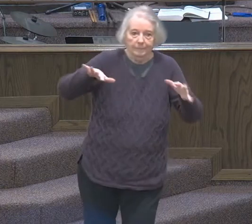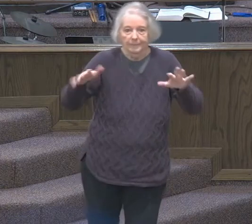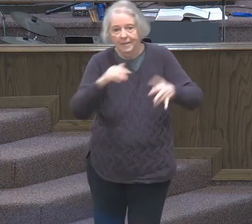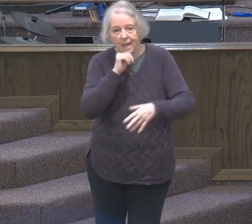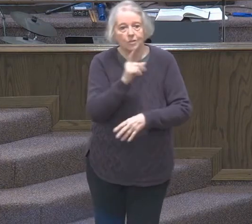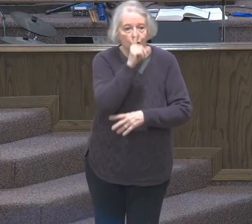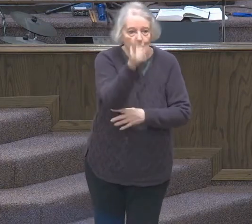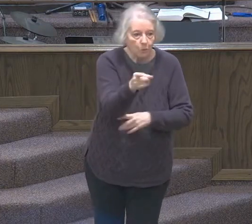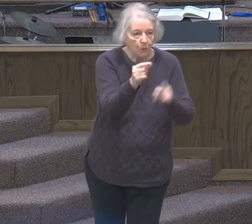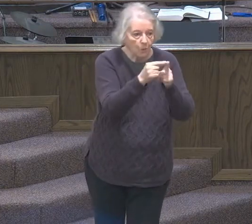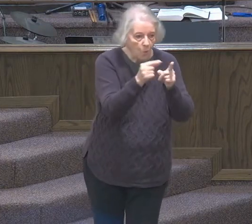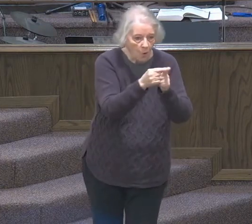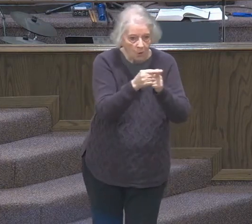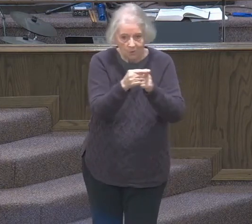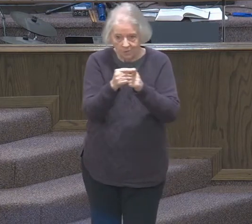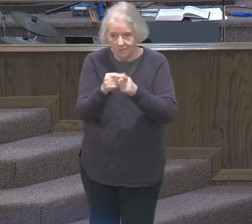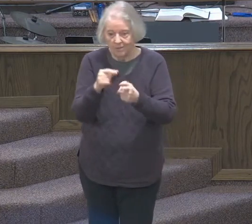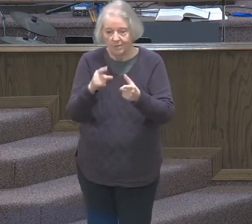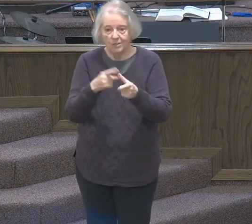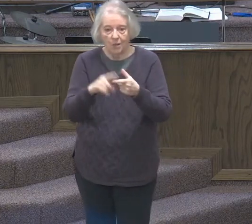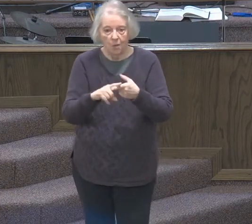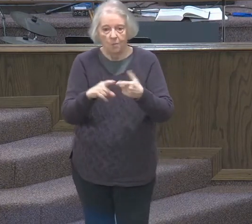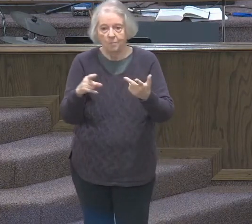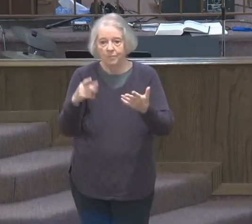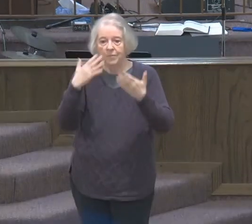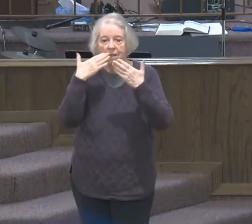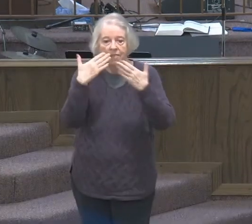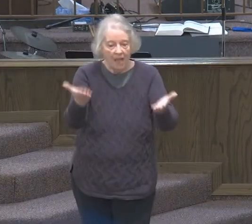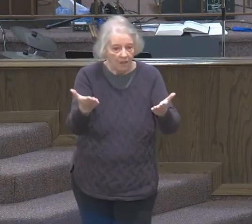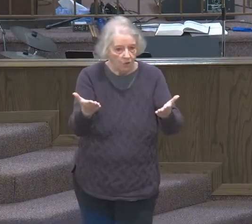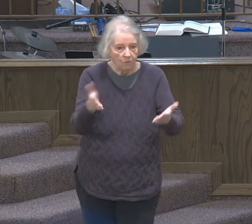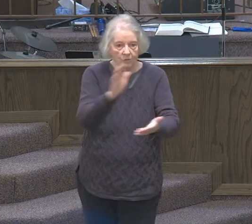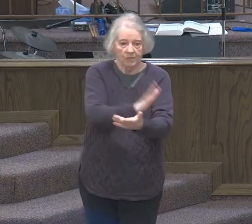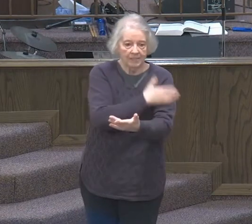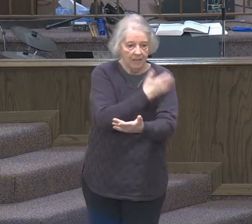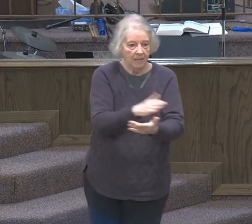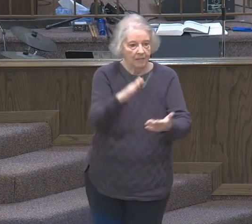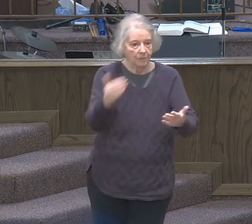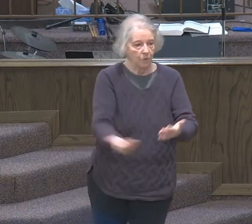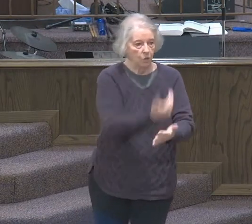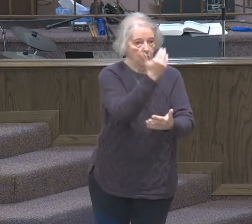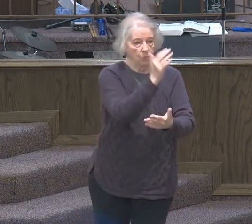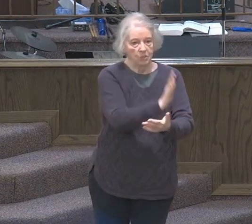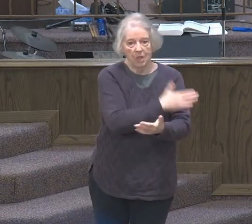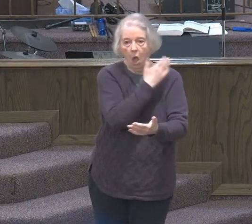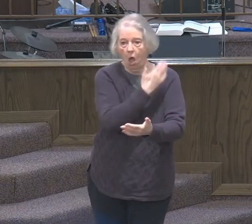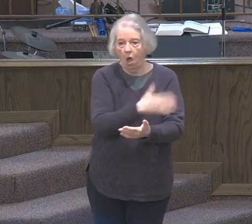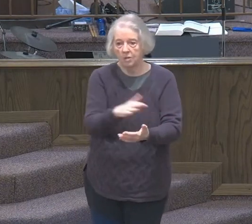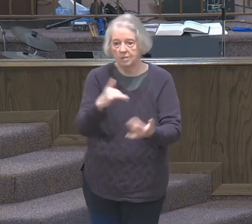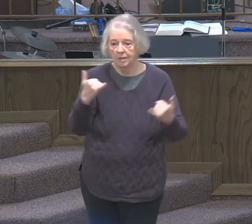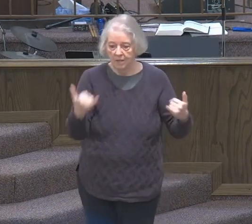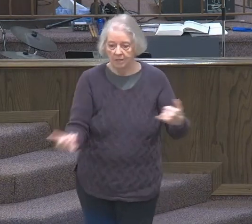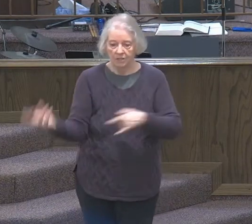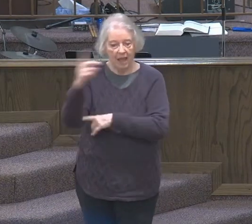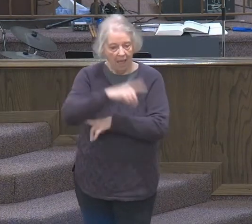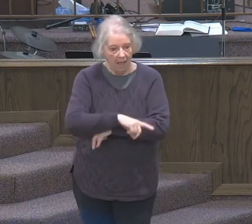over. And so thank you for singing some new songs and learning a new song today